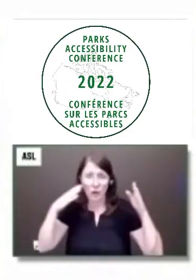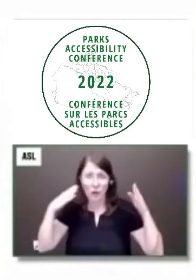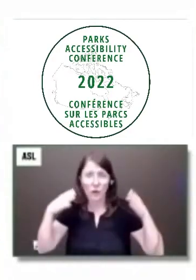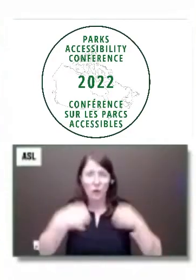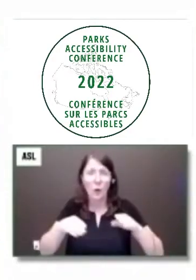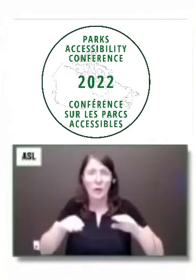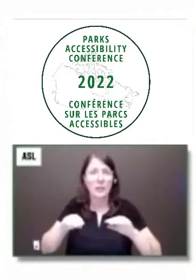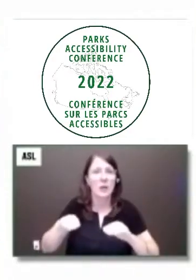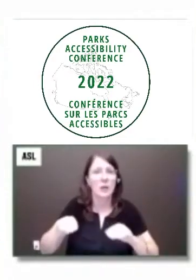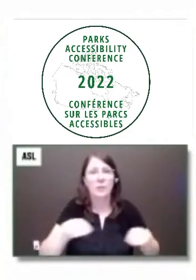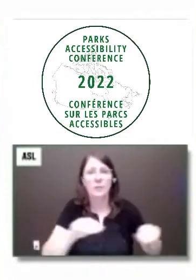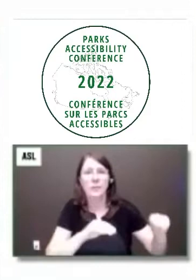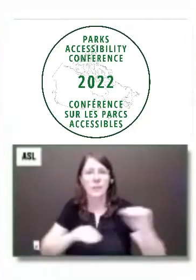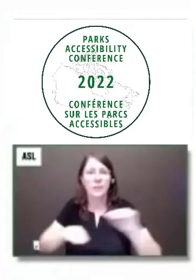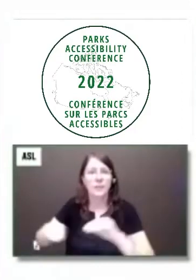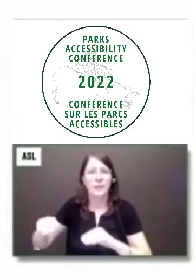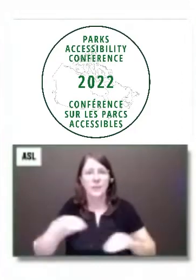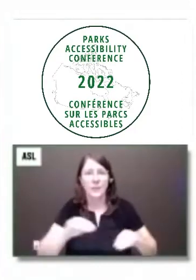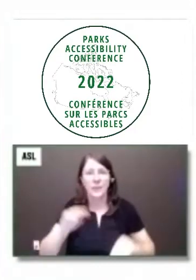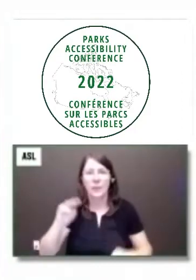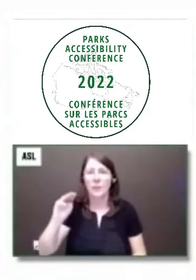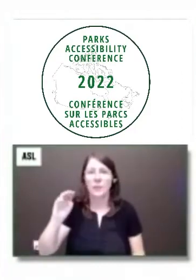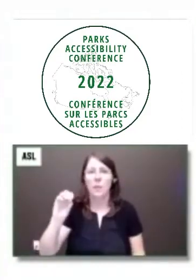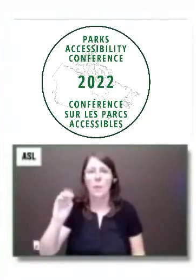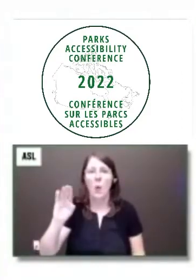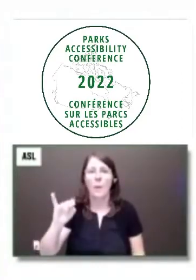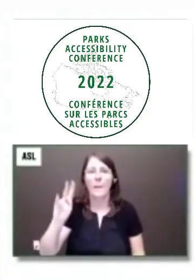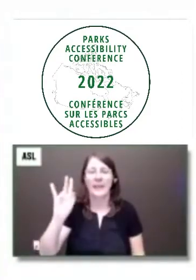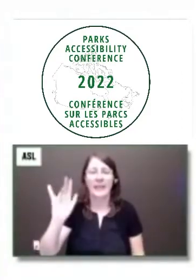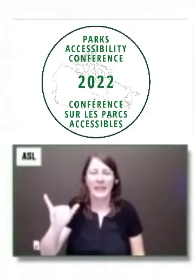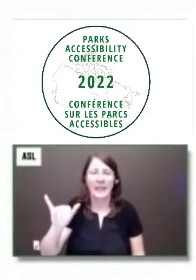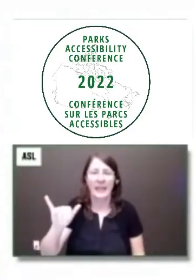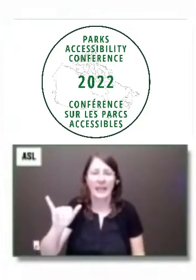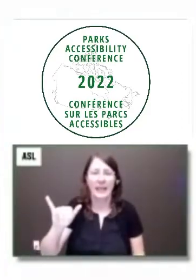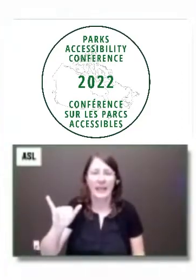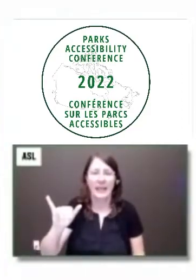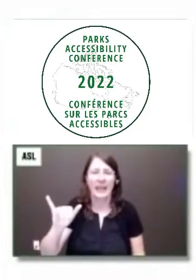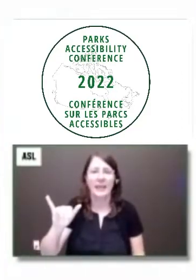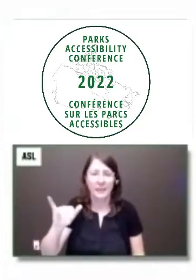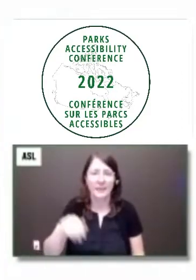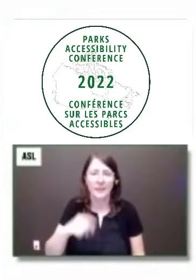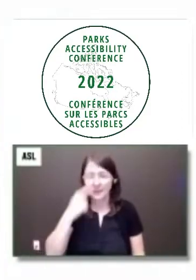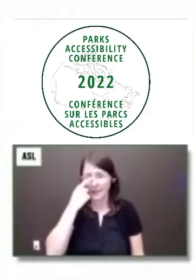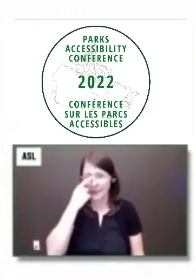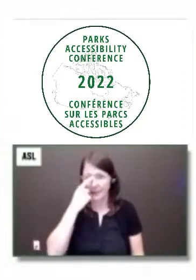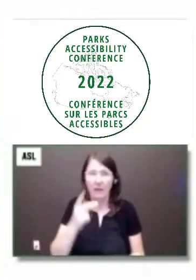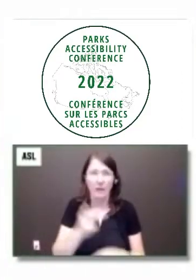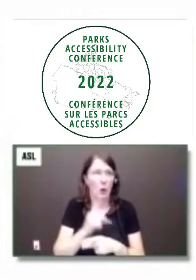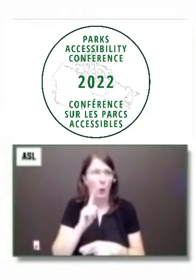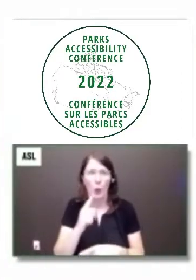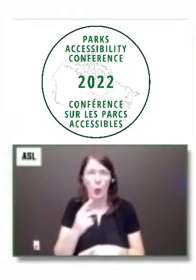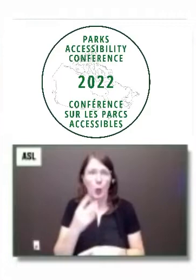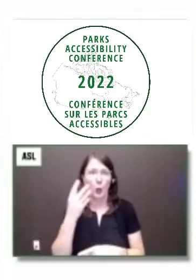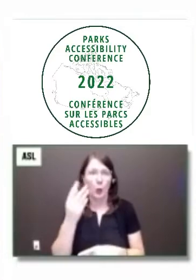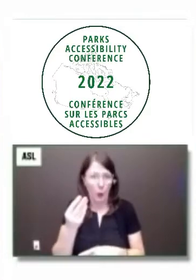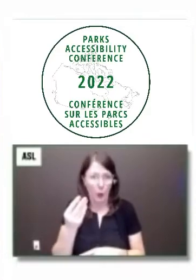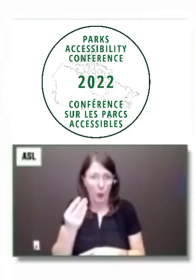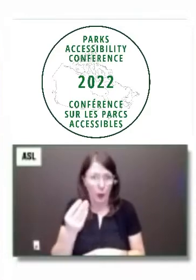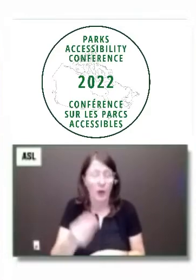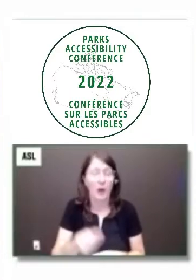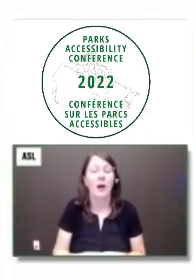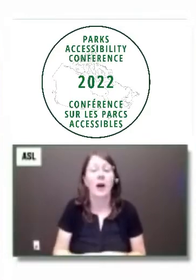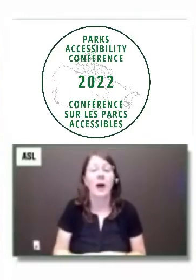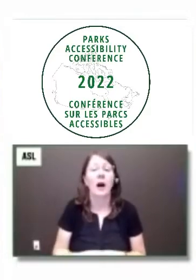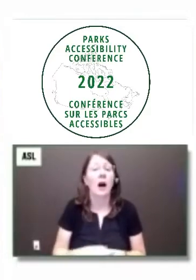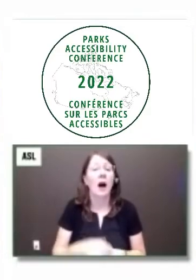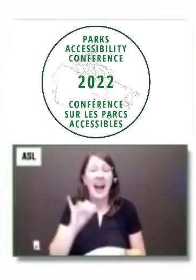But as it relates to wayfinding in particular, we start to see where we have any path or trail that has